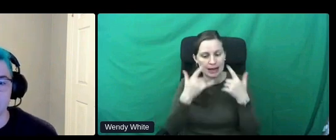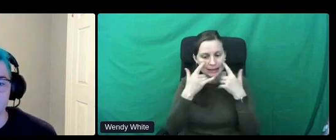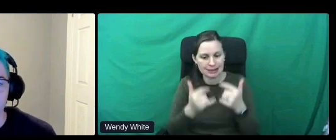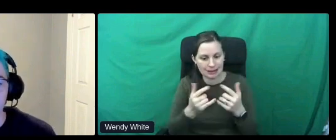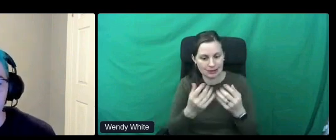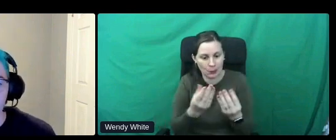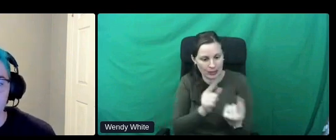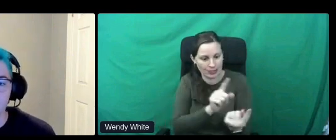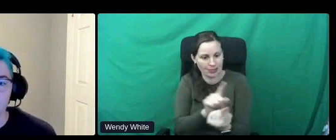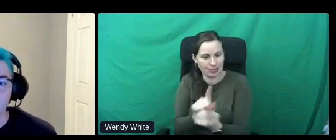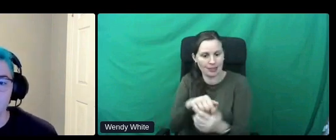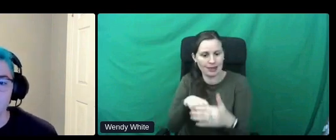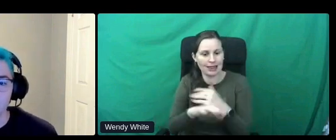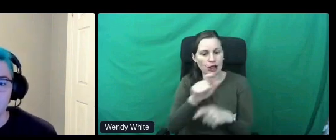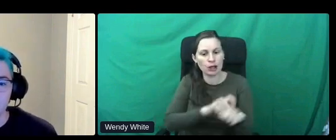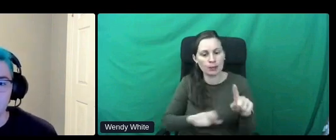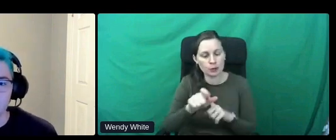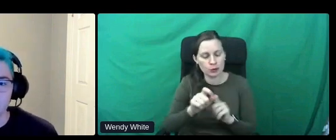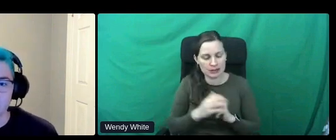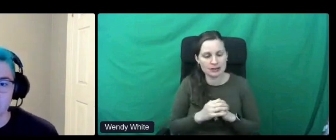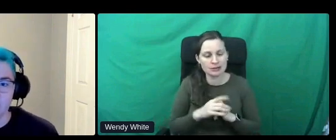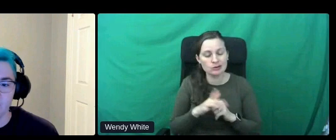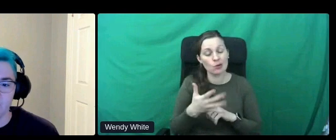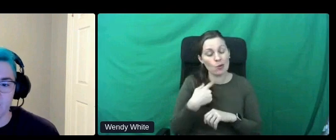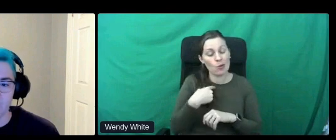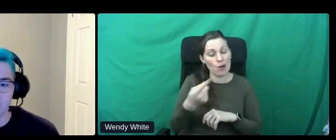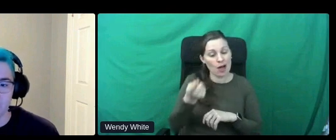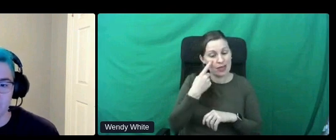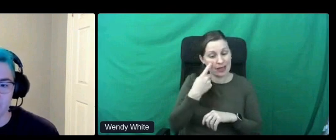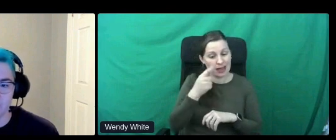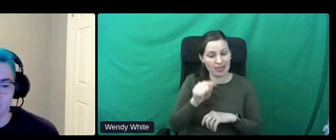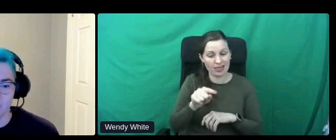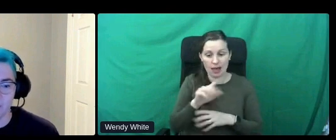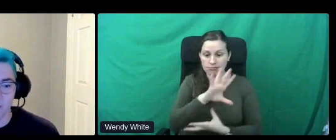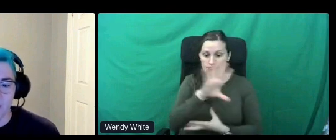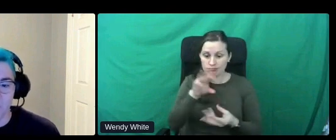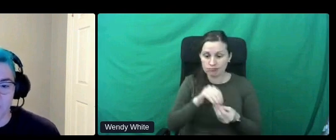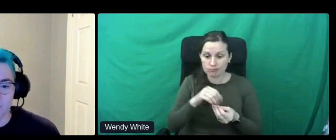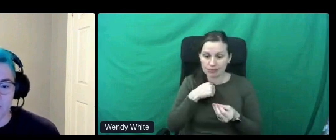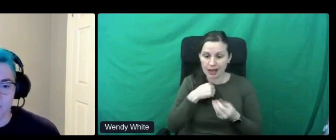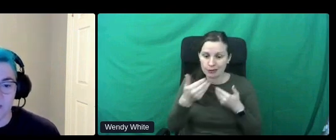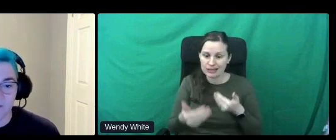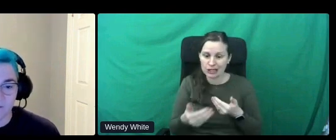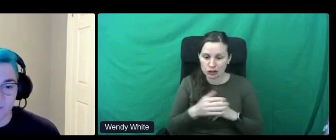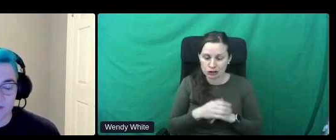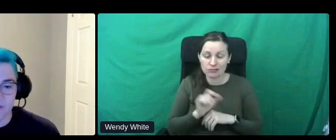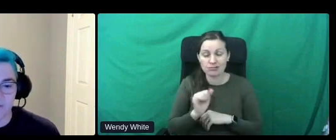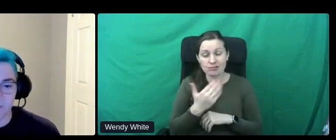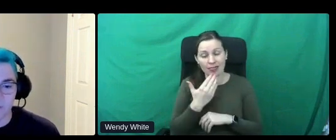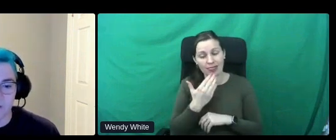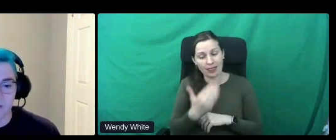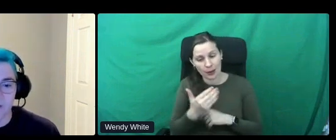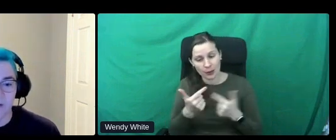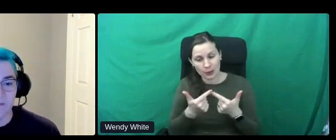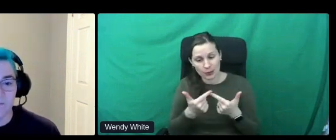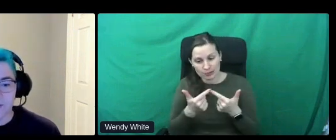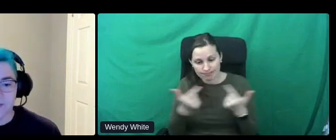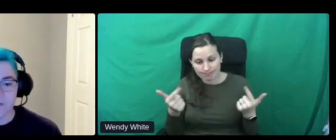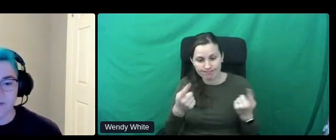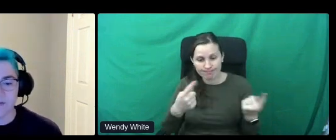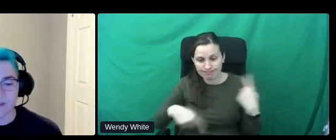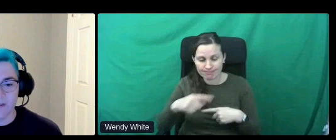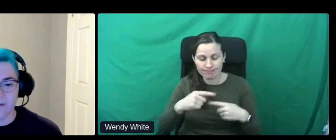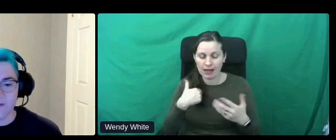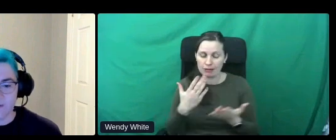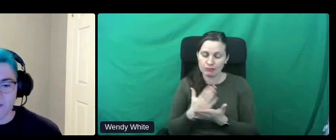community. So I think that is about wrapping up our session here. I want to say thank you very much, everyone. I really